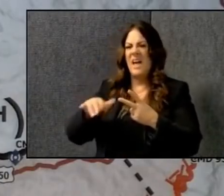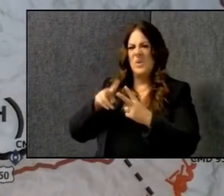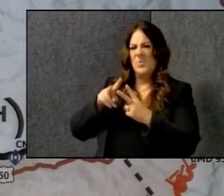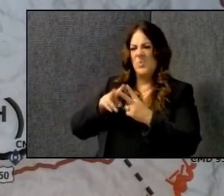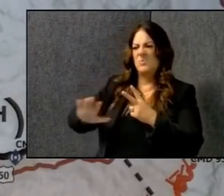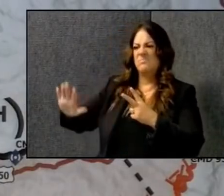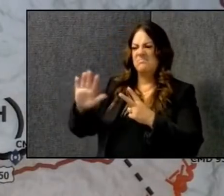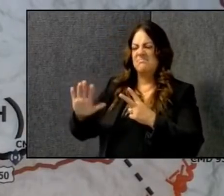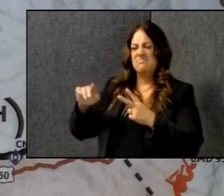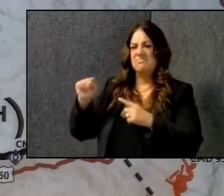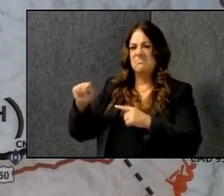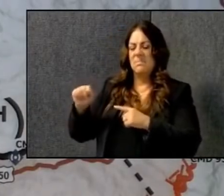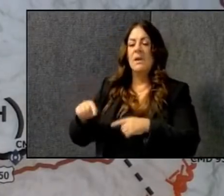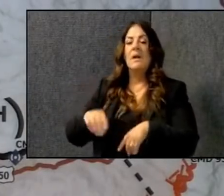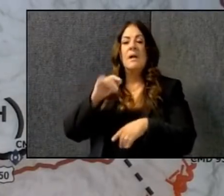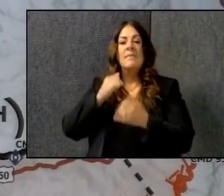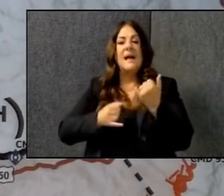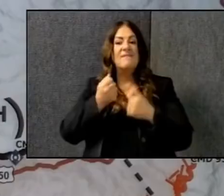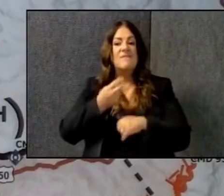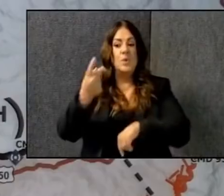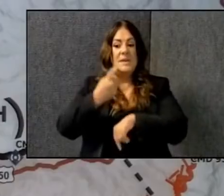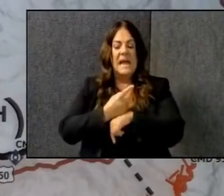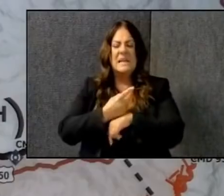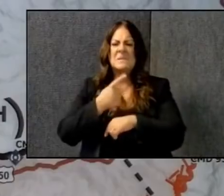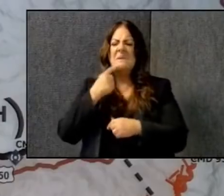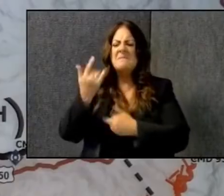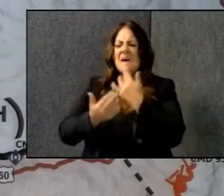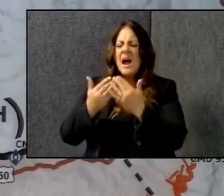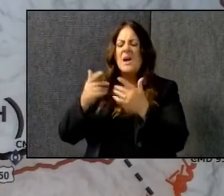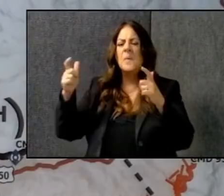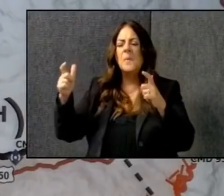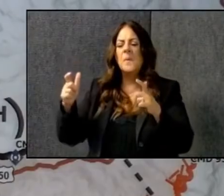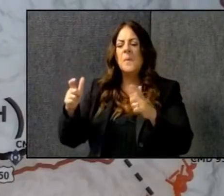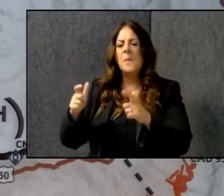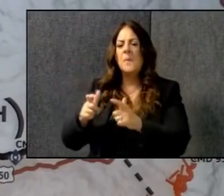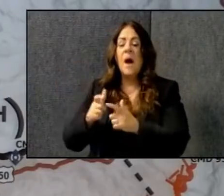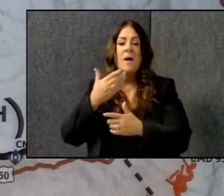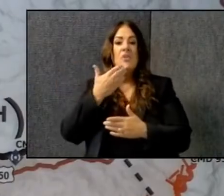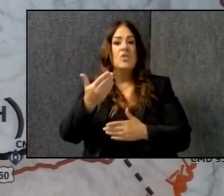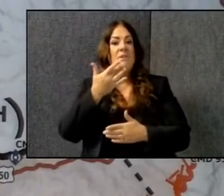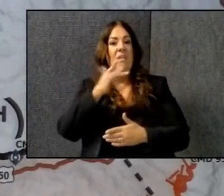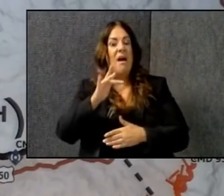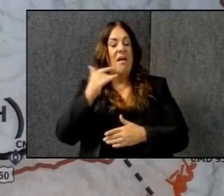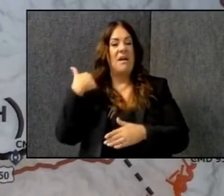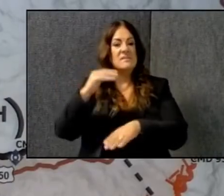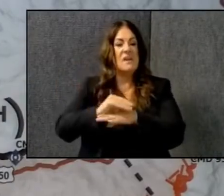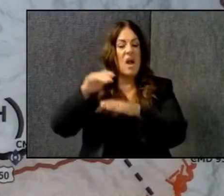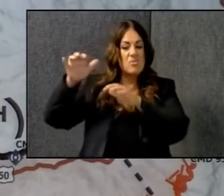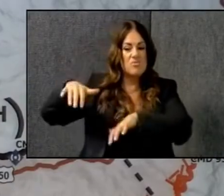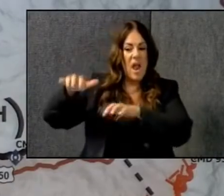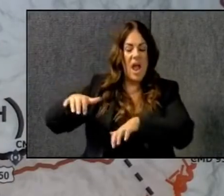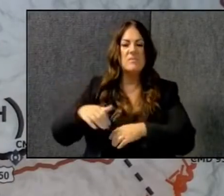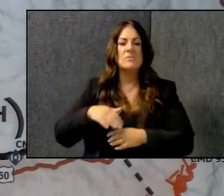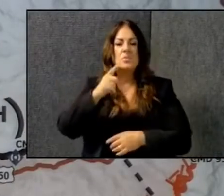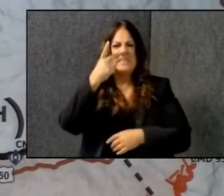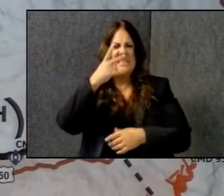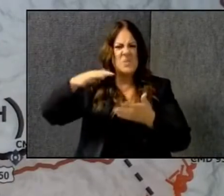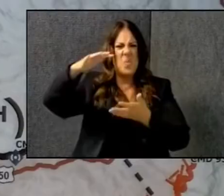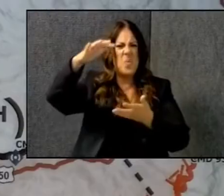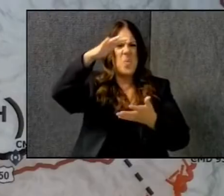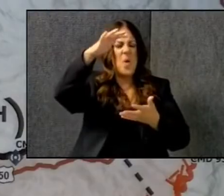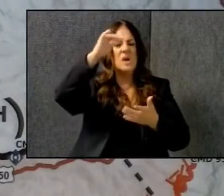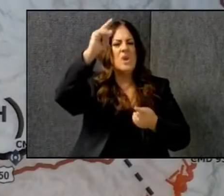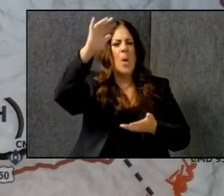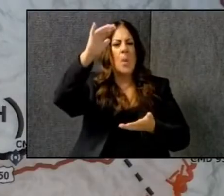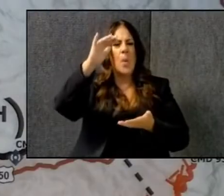been mentioning the last couple of days, fire activity is very minimal. Fortunately, we got some good rain in there last night. A lot of those smokes that you guys are seeing, they're